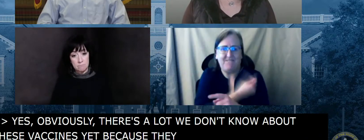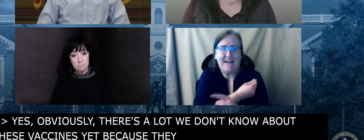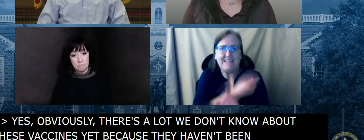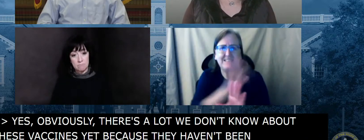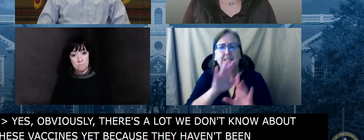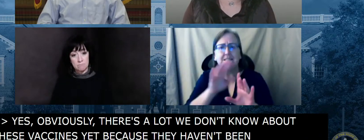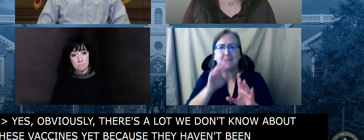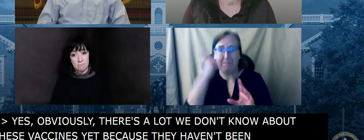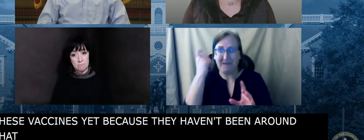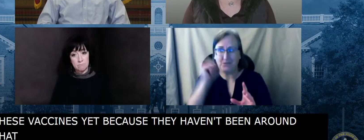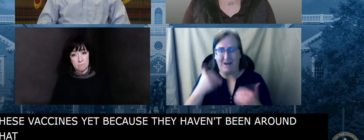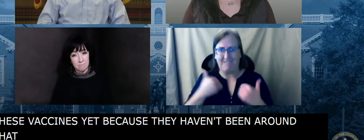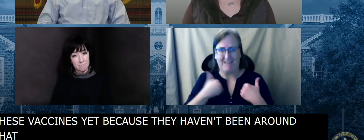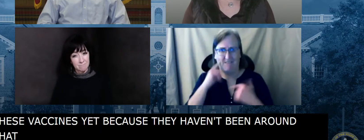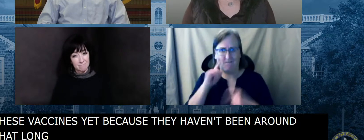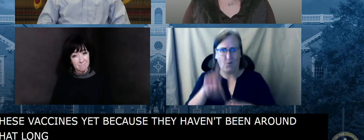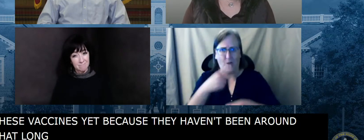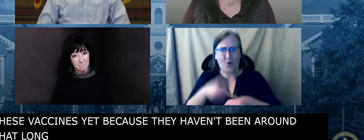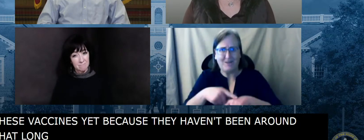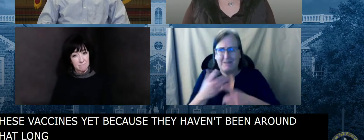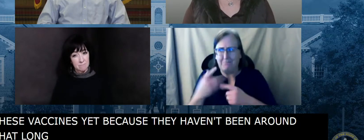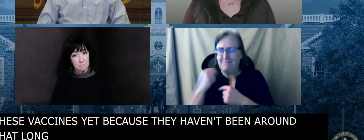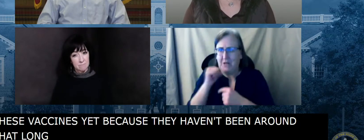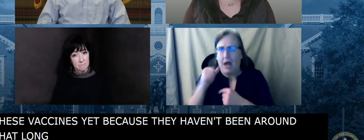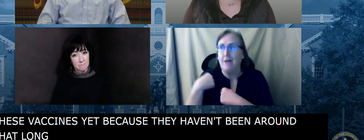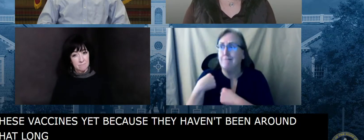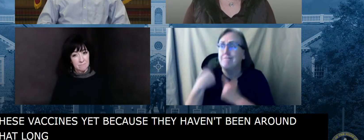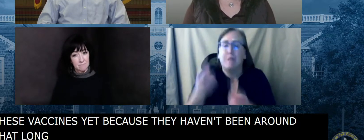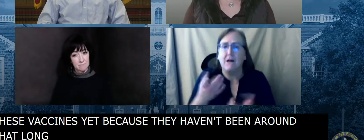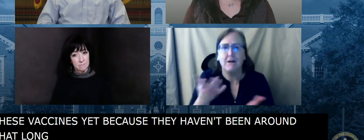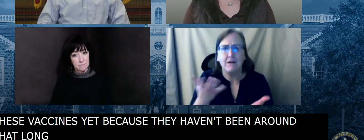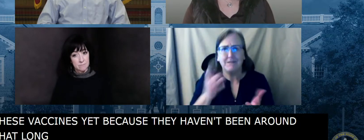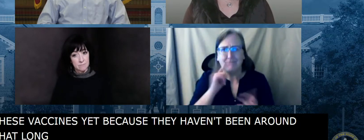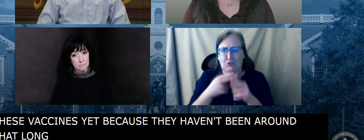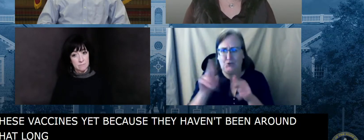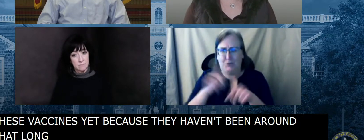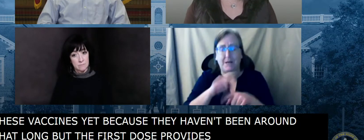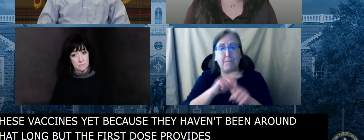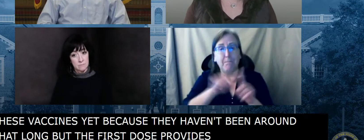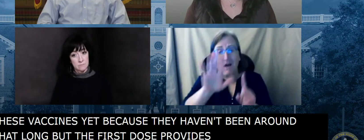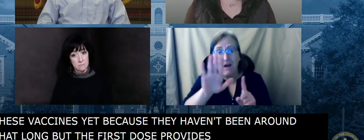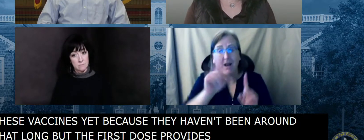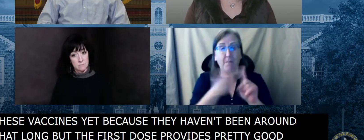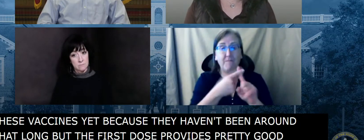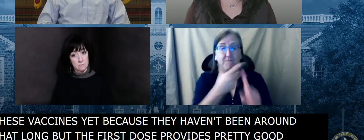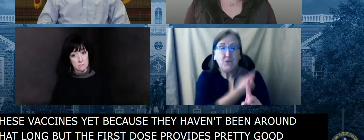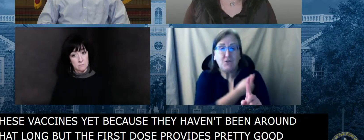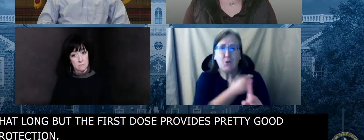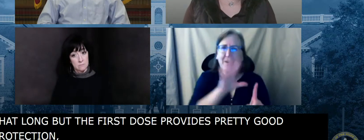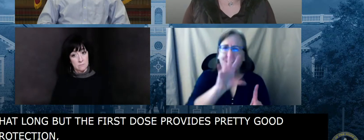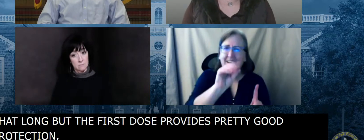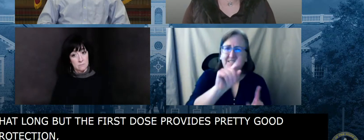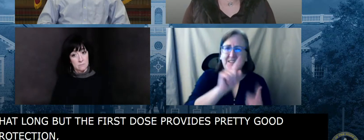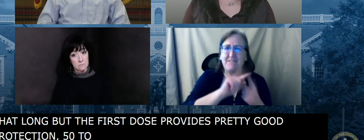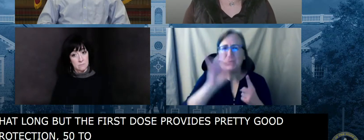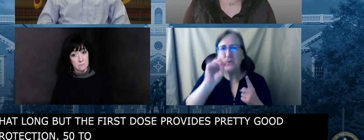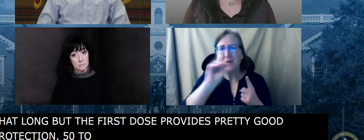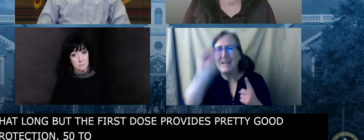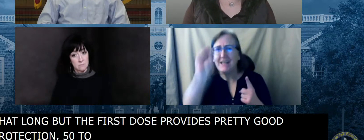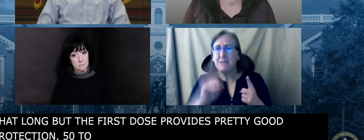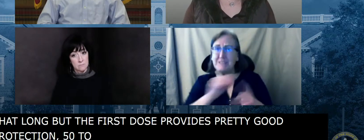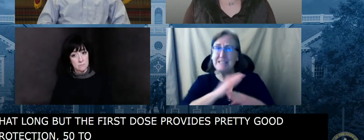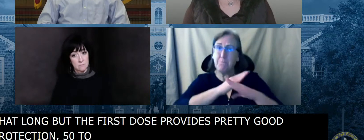dose provides pretty good protection, 50 to 80% protection,